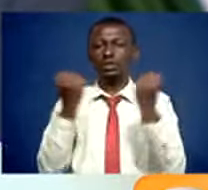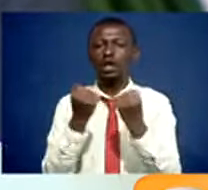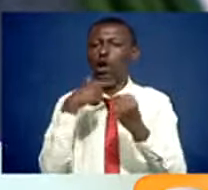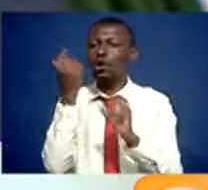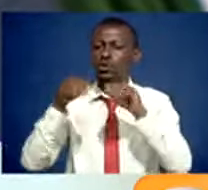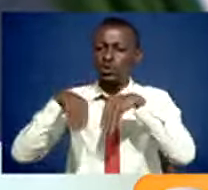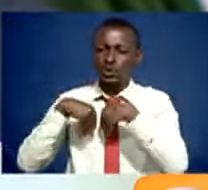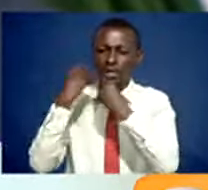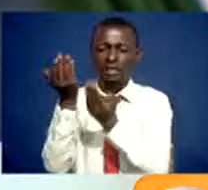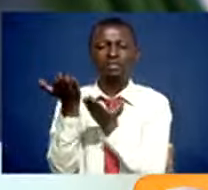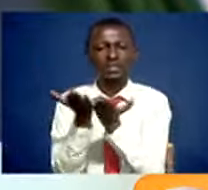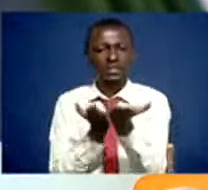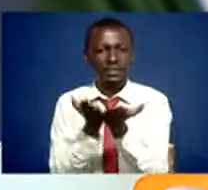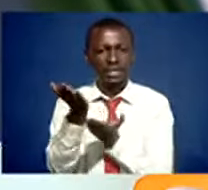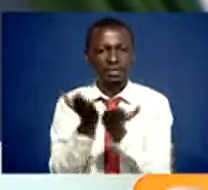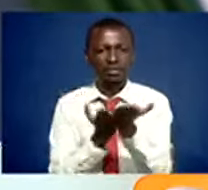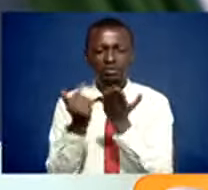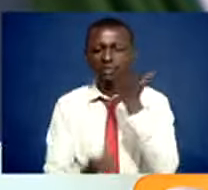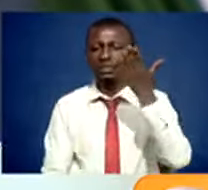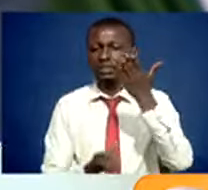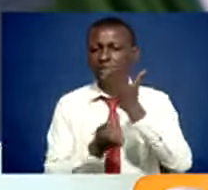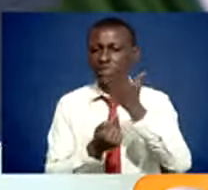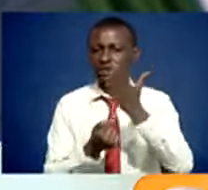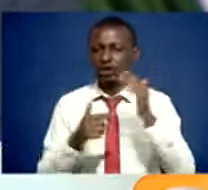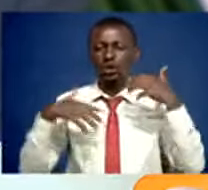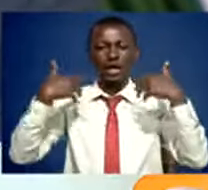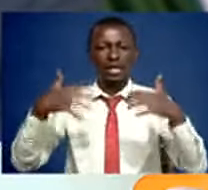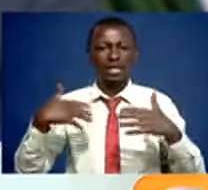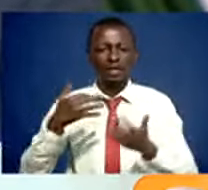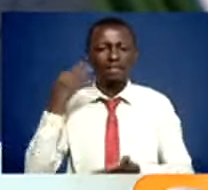providers in digitally enabled agriculture,